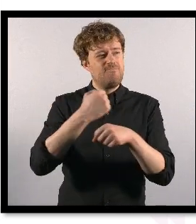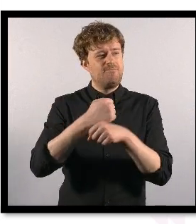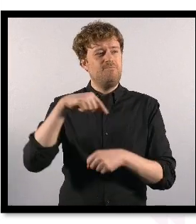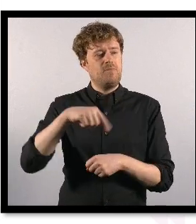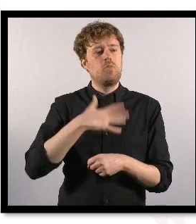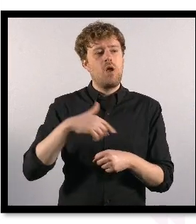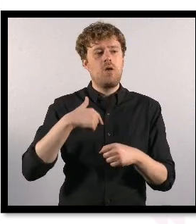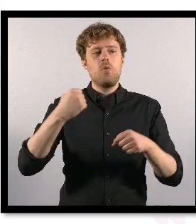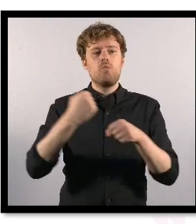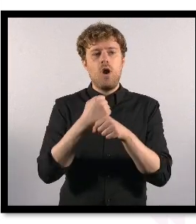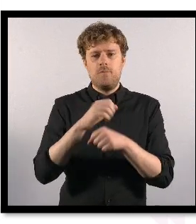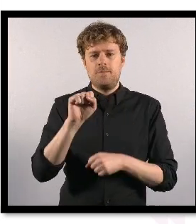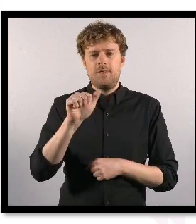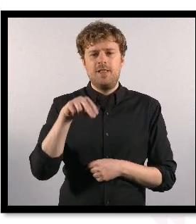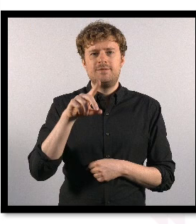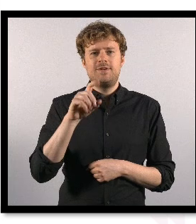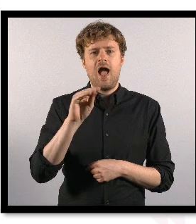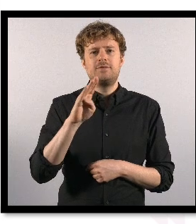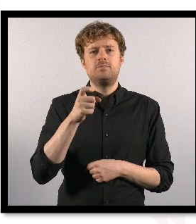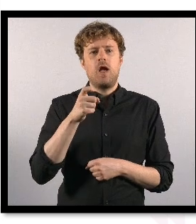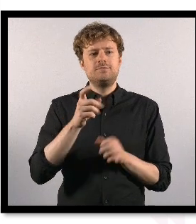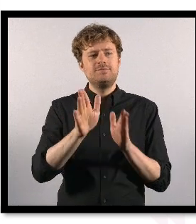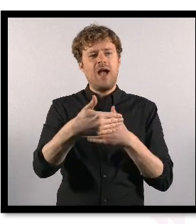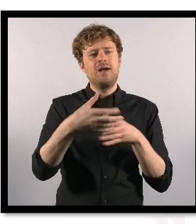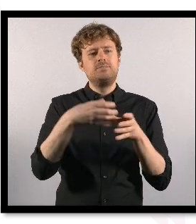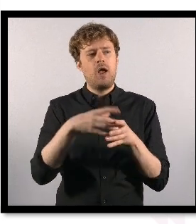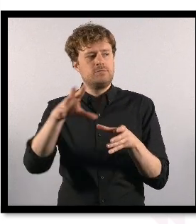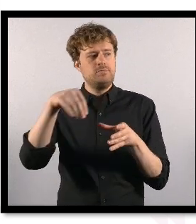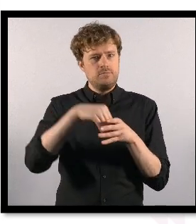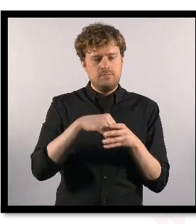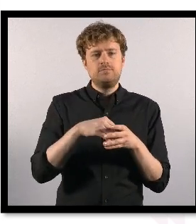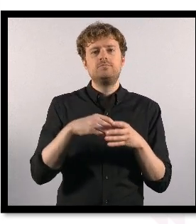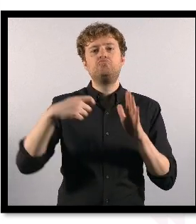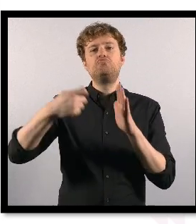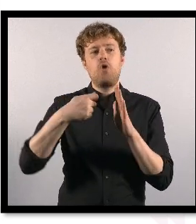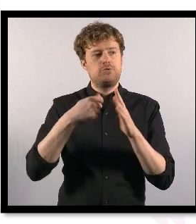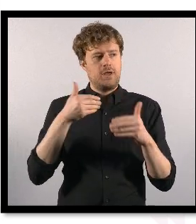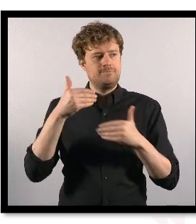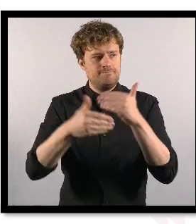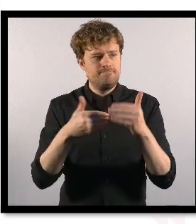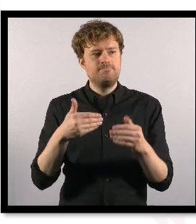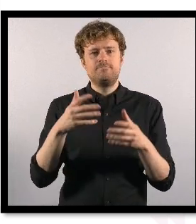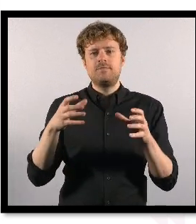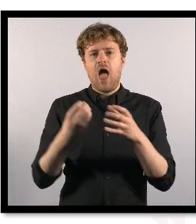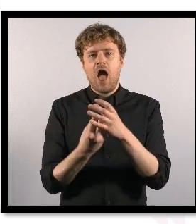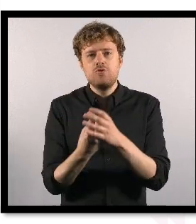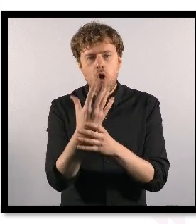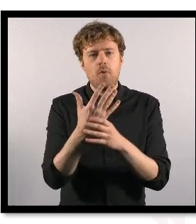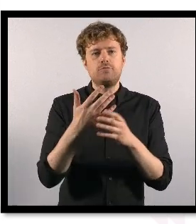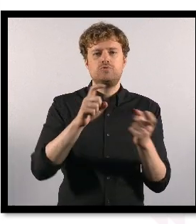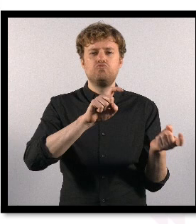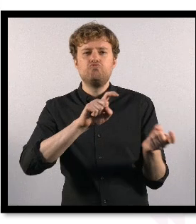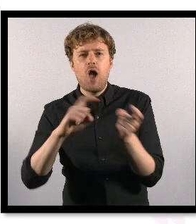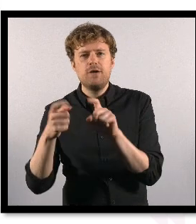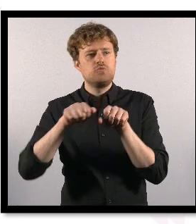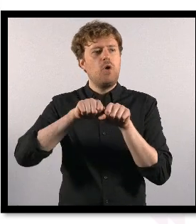effort, we are aiming to be as declarative as possible and provide clear guidance for the projects and maintainers to navigate the ecosystem